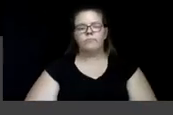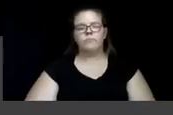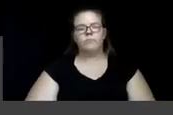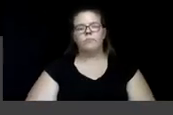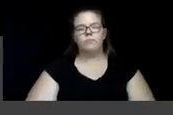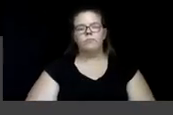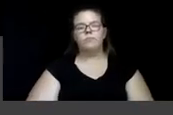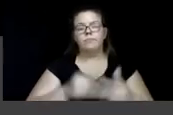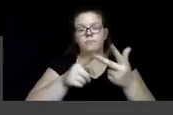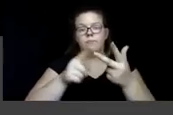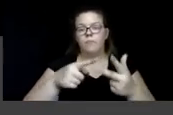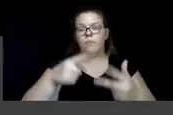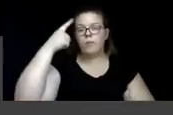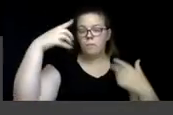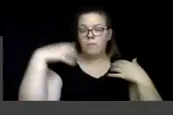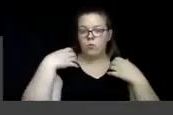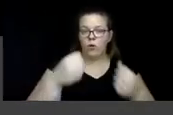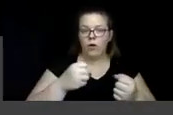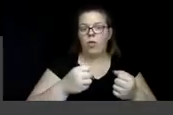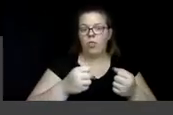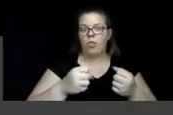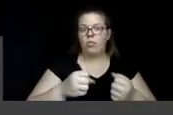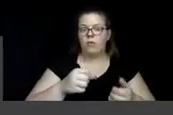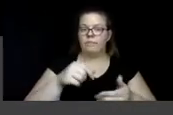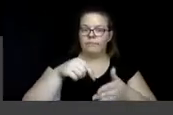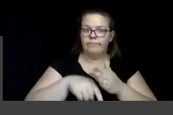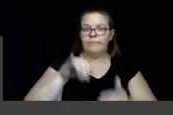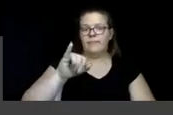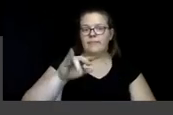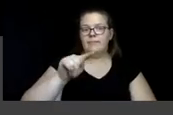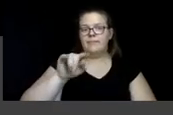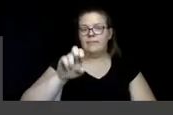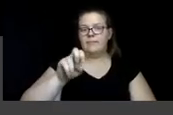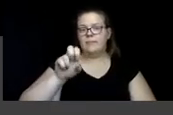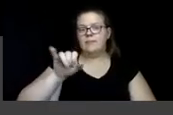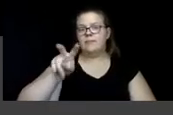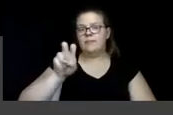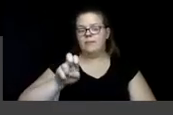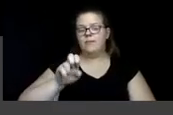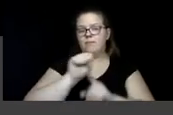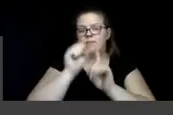We have a mental health intensive case management called MHICM, and